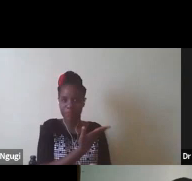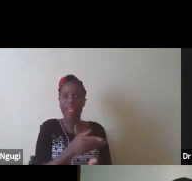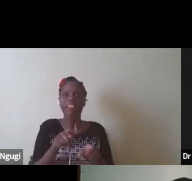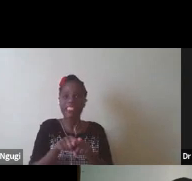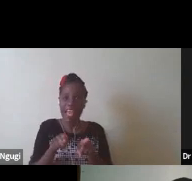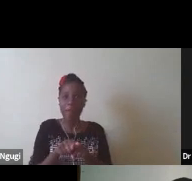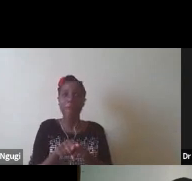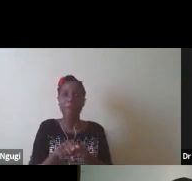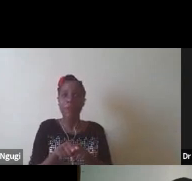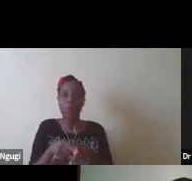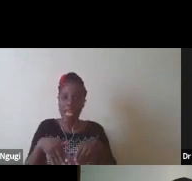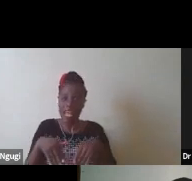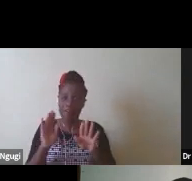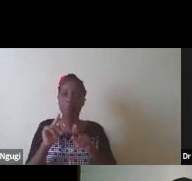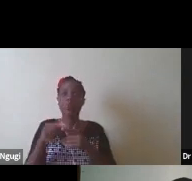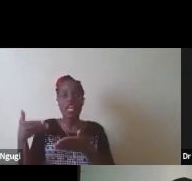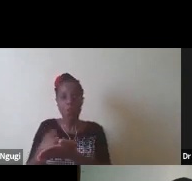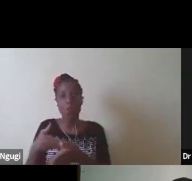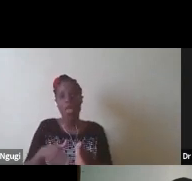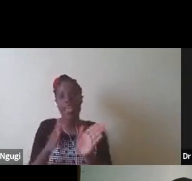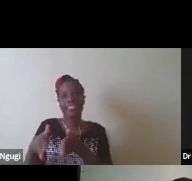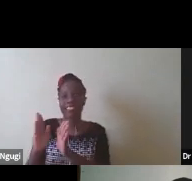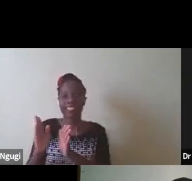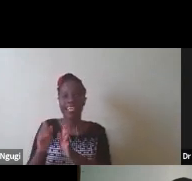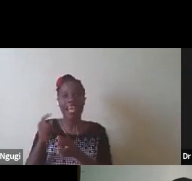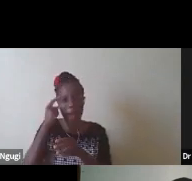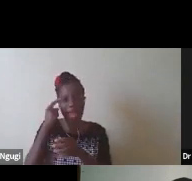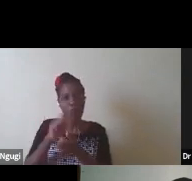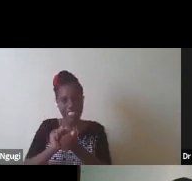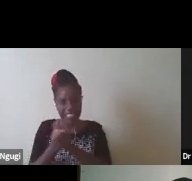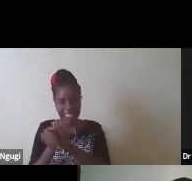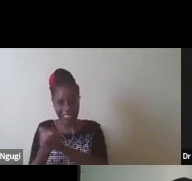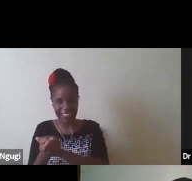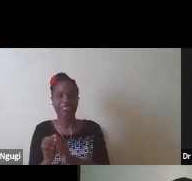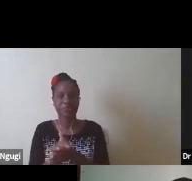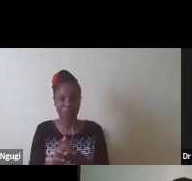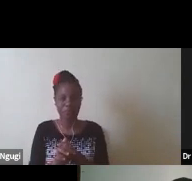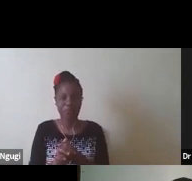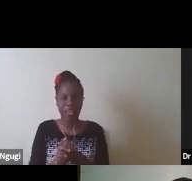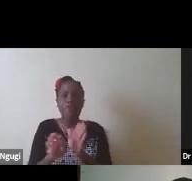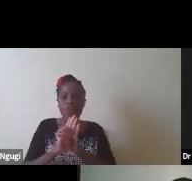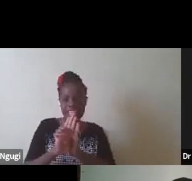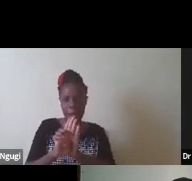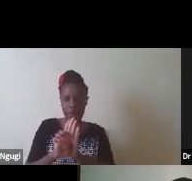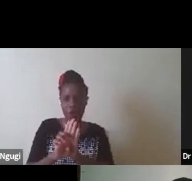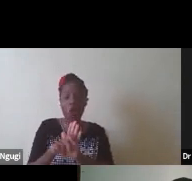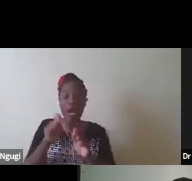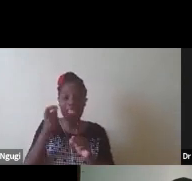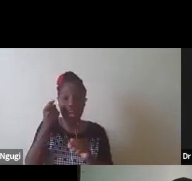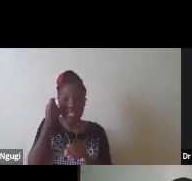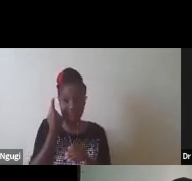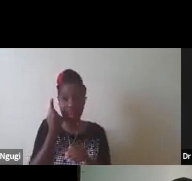over to the new ways of doing things, paradigm shift. For instance, one should be able to understand that it